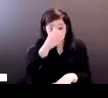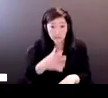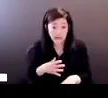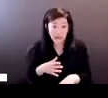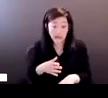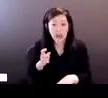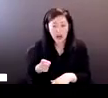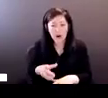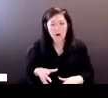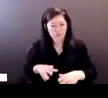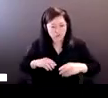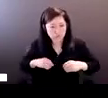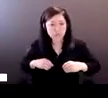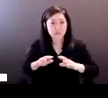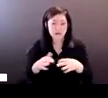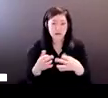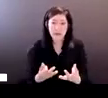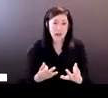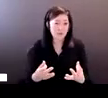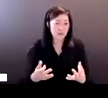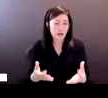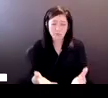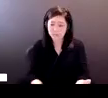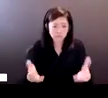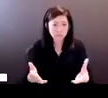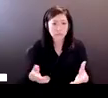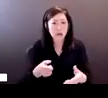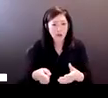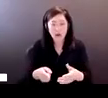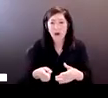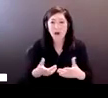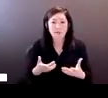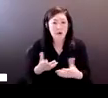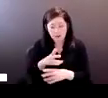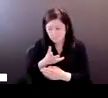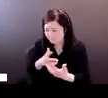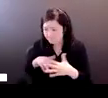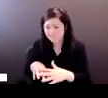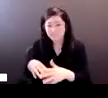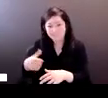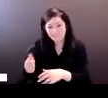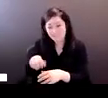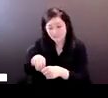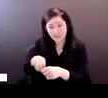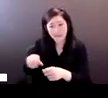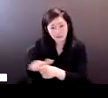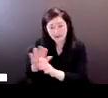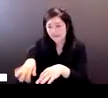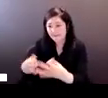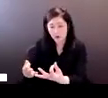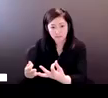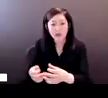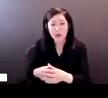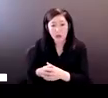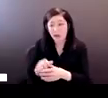took every opportunity to ingratiate himself to the family and be close to the